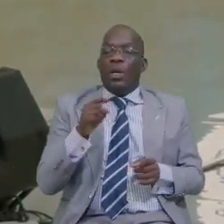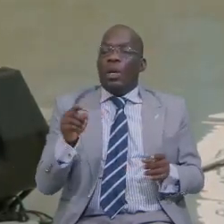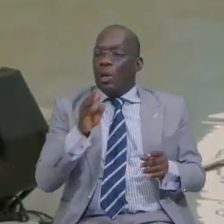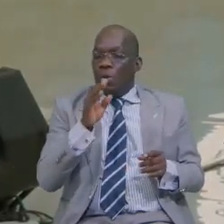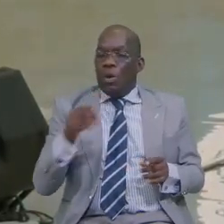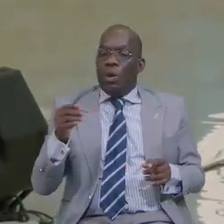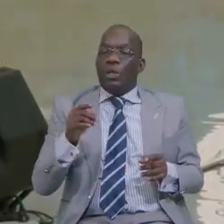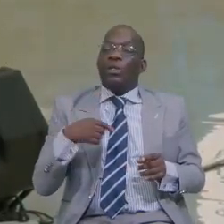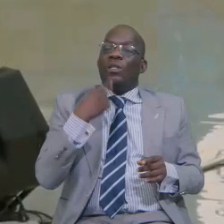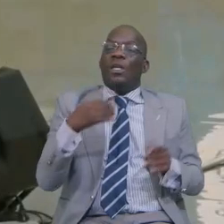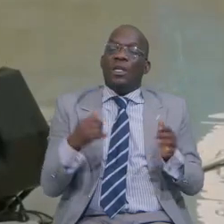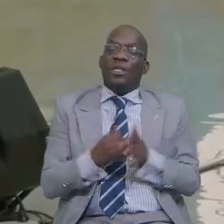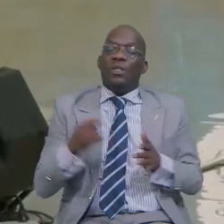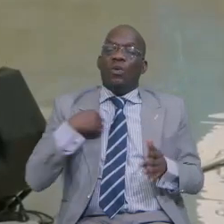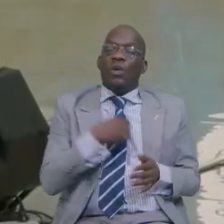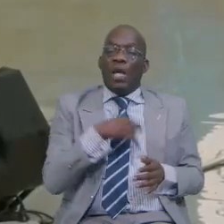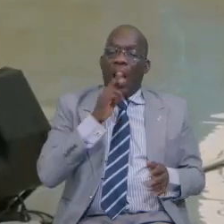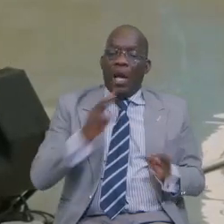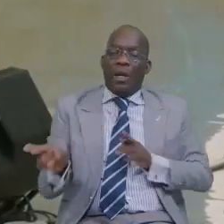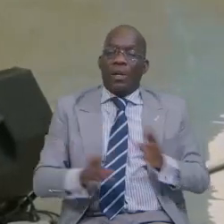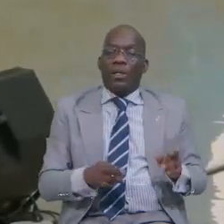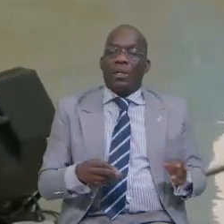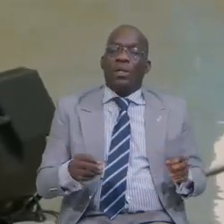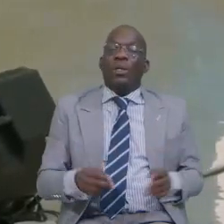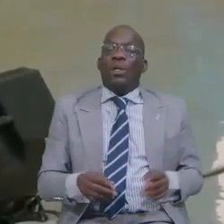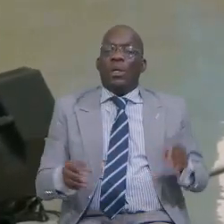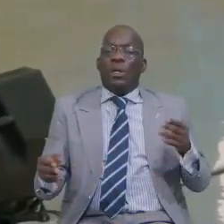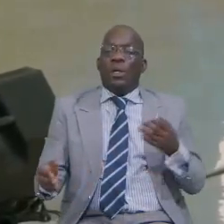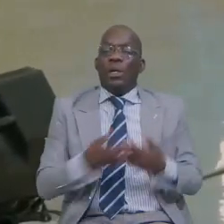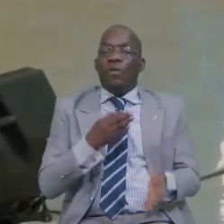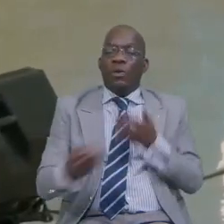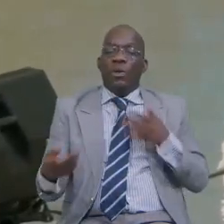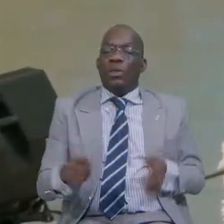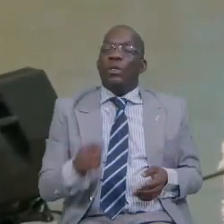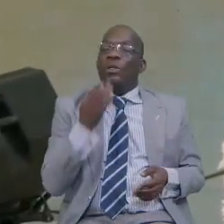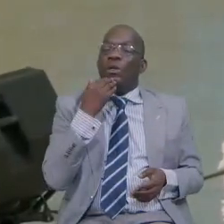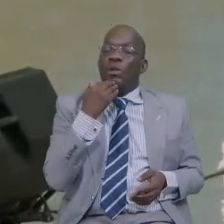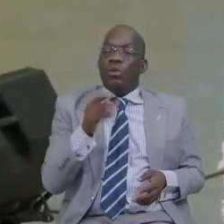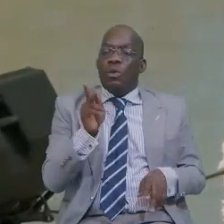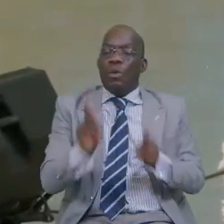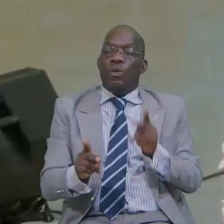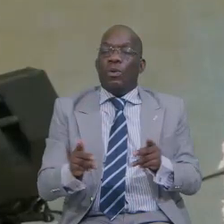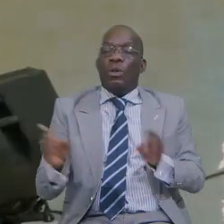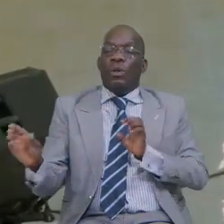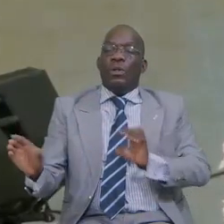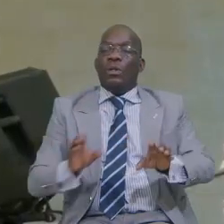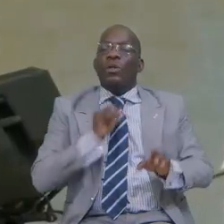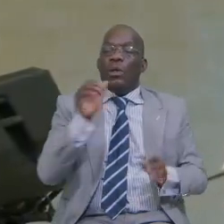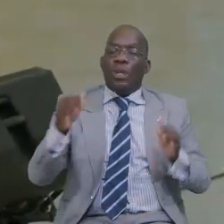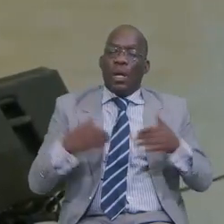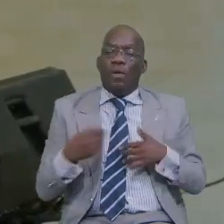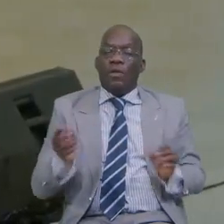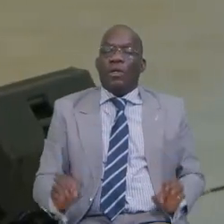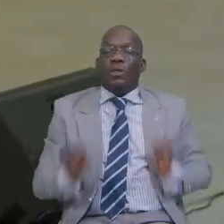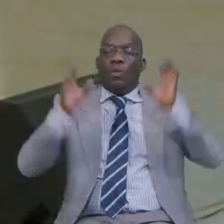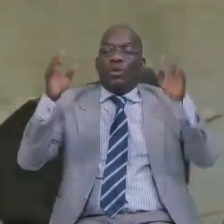willing. Even the Jewish people did not have that kind of submission to the message of the gospel. They